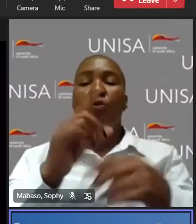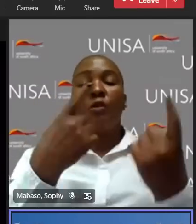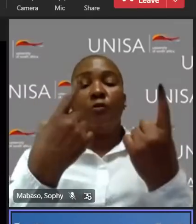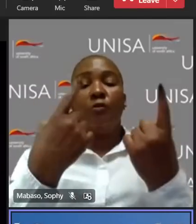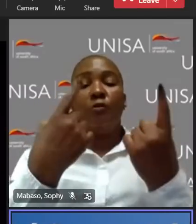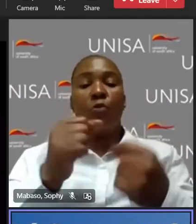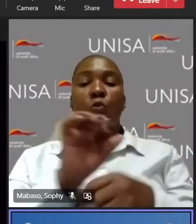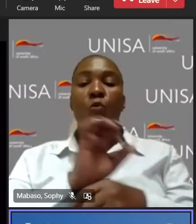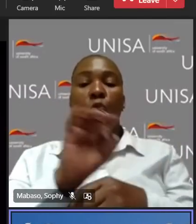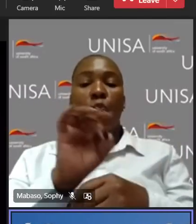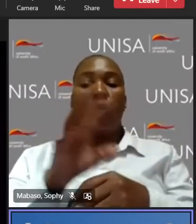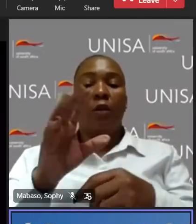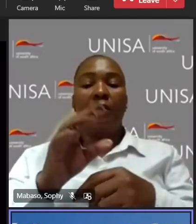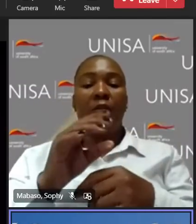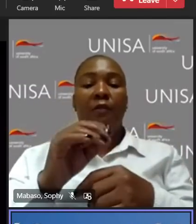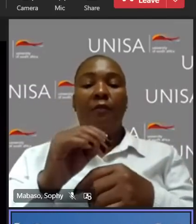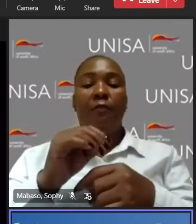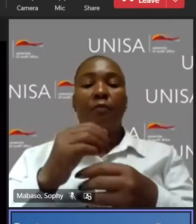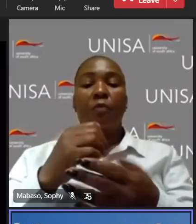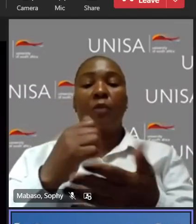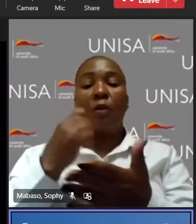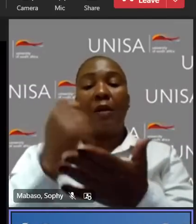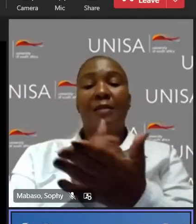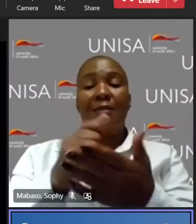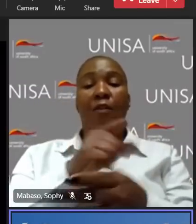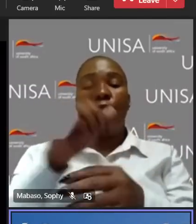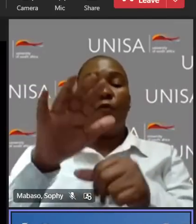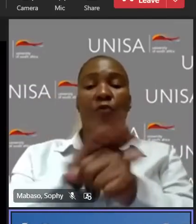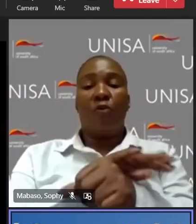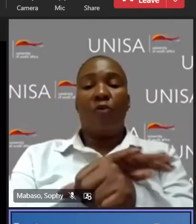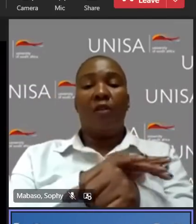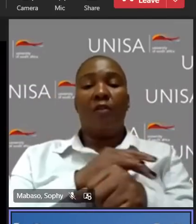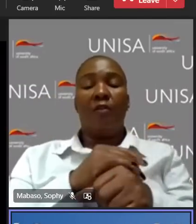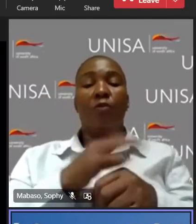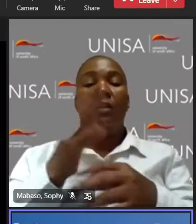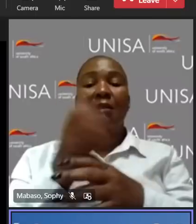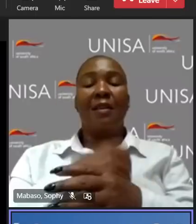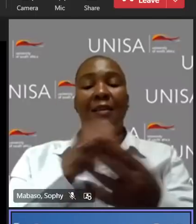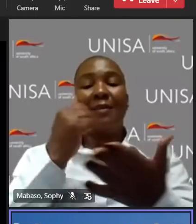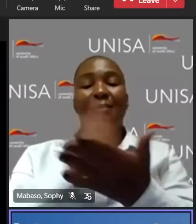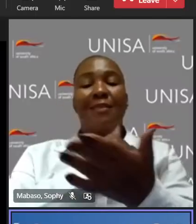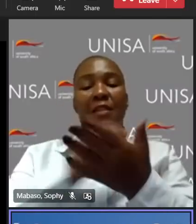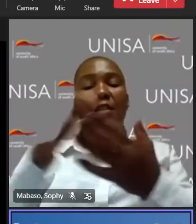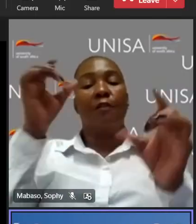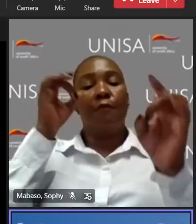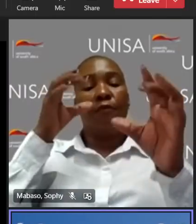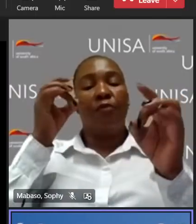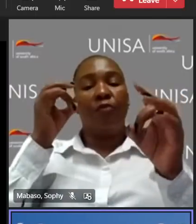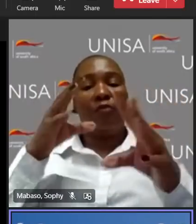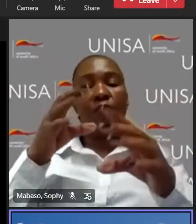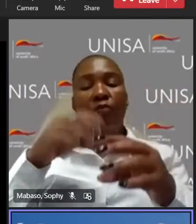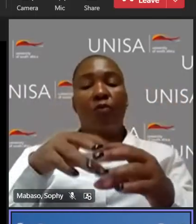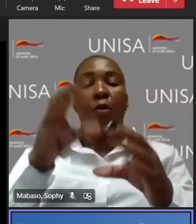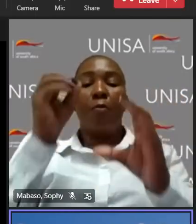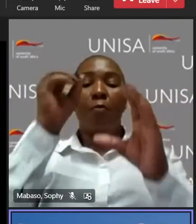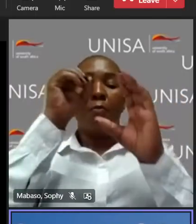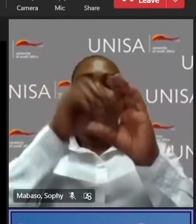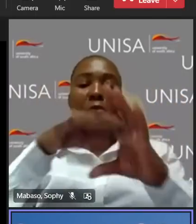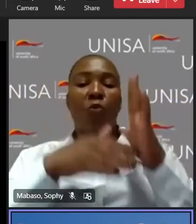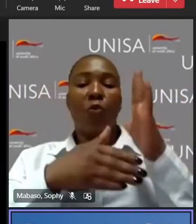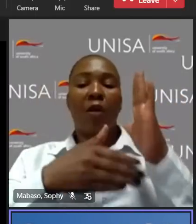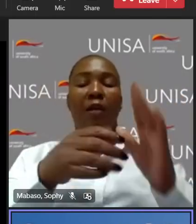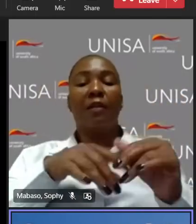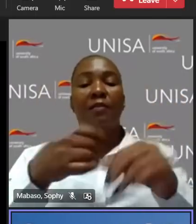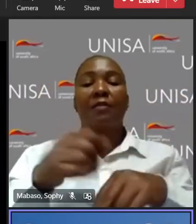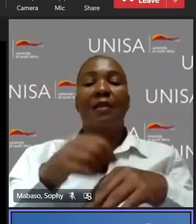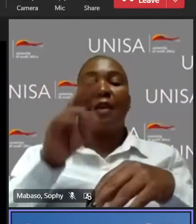we've activated the registration, we take the registration data, we upload it on the NSFAS portal after